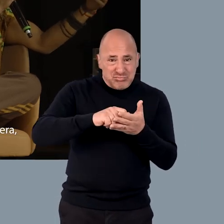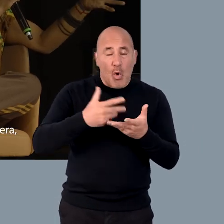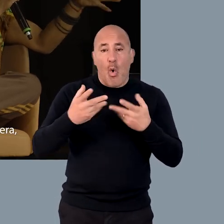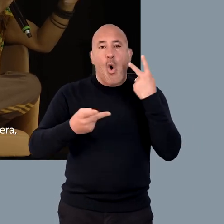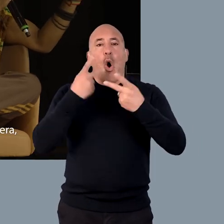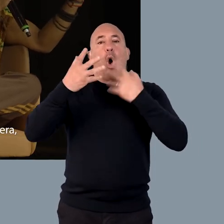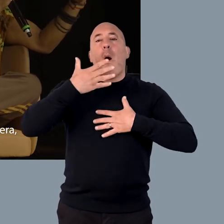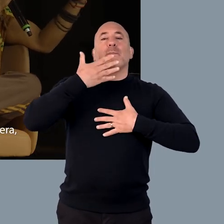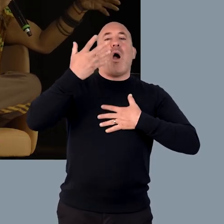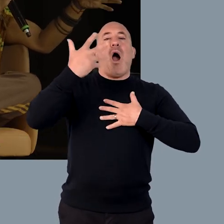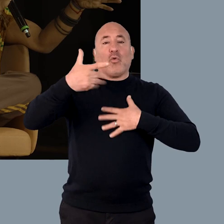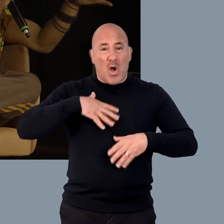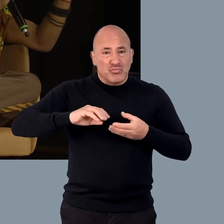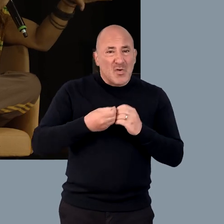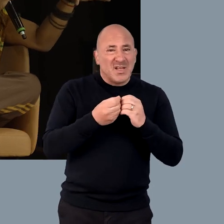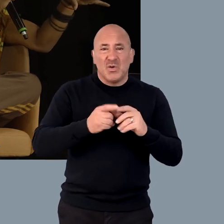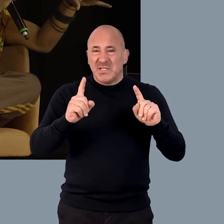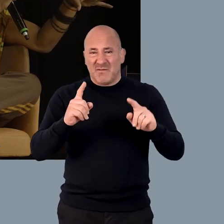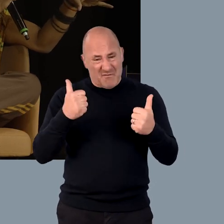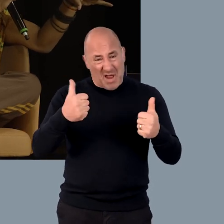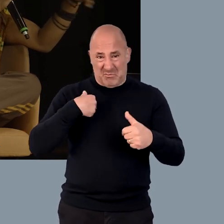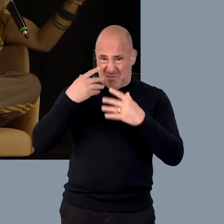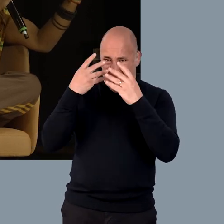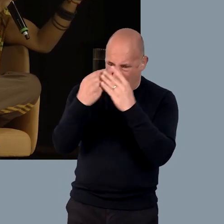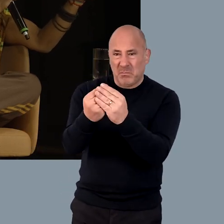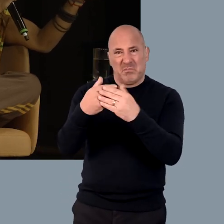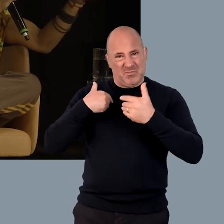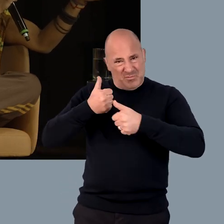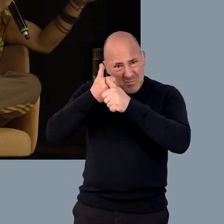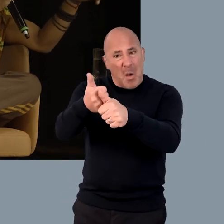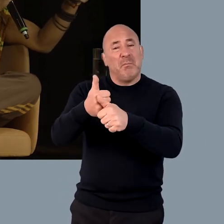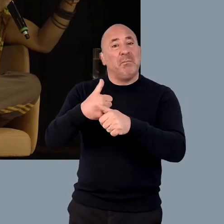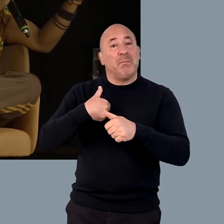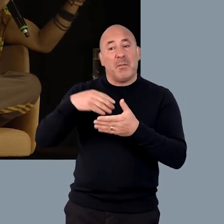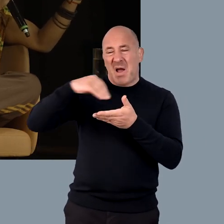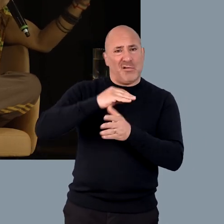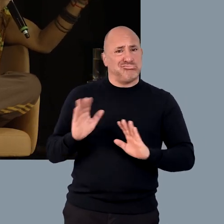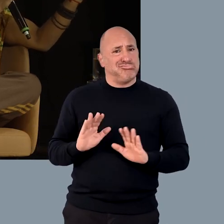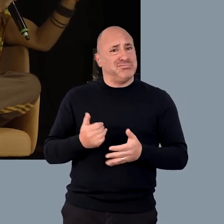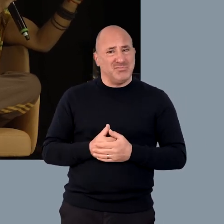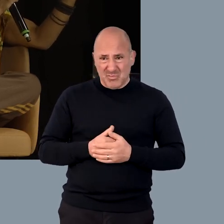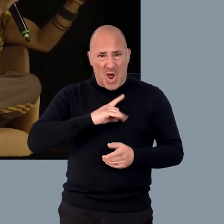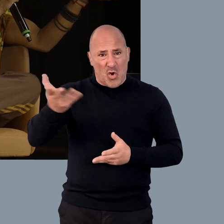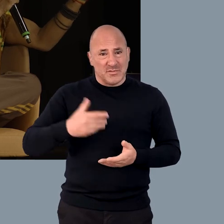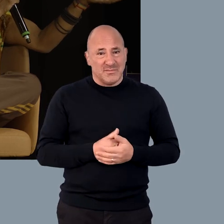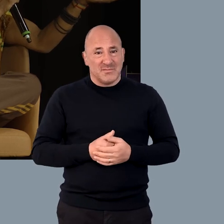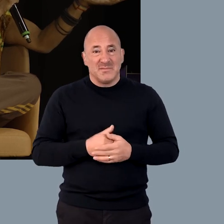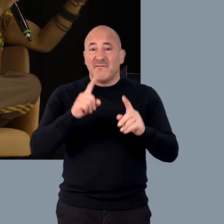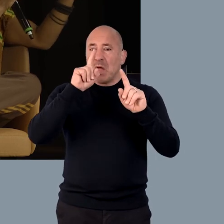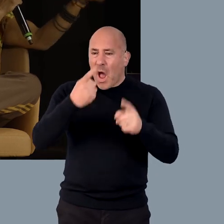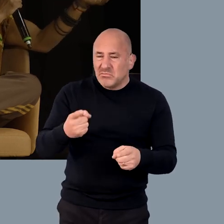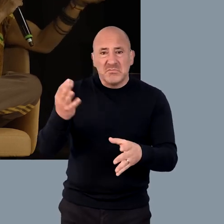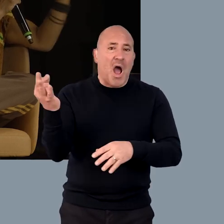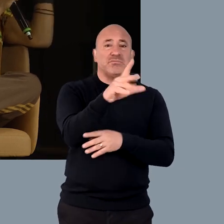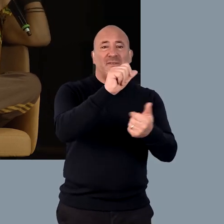or create an opera whatever it is you want to do i will help you and i'll do it for free so the um so make it happen